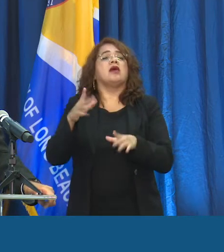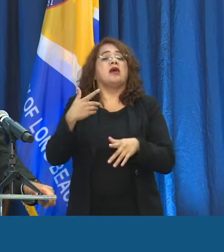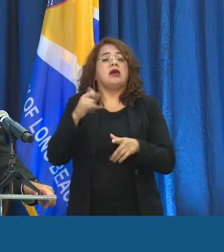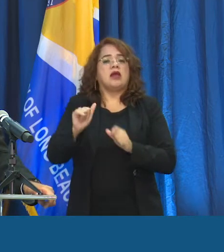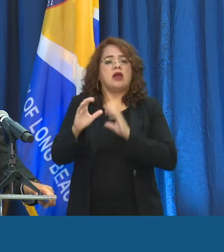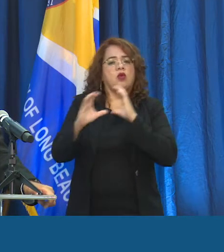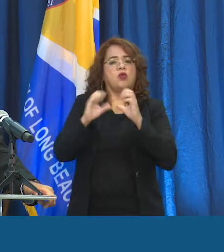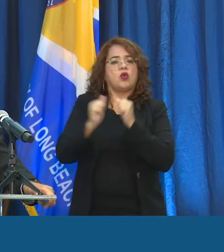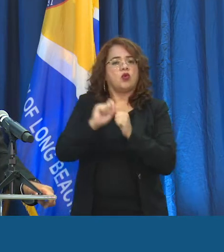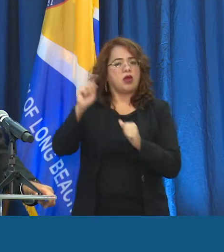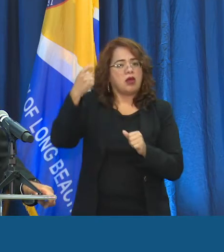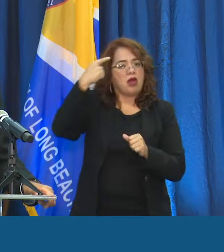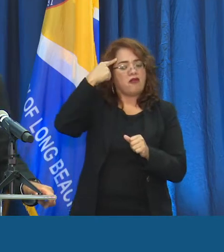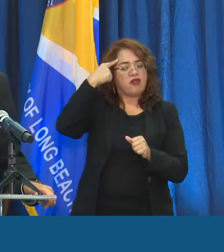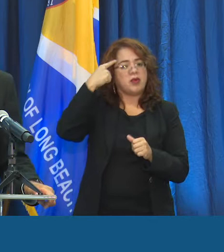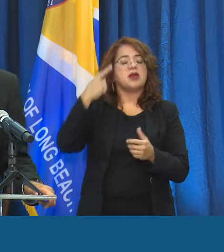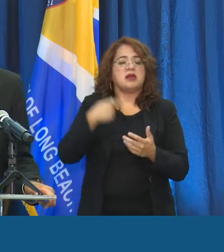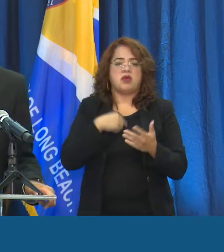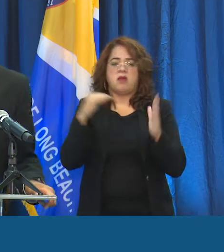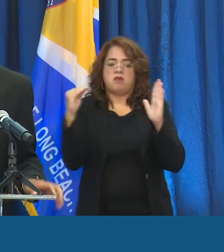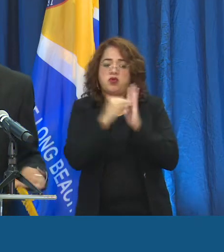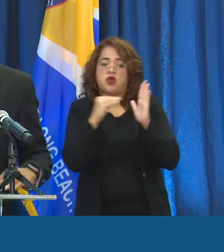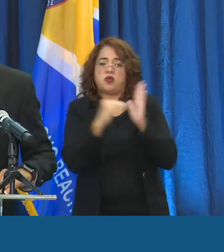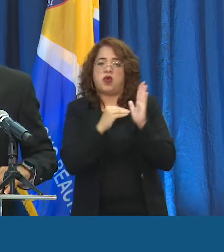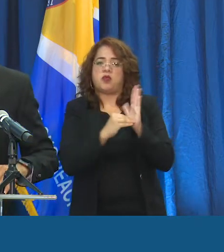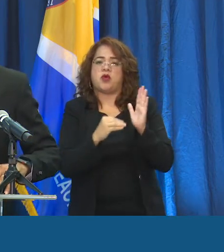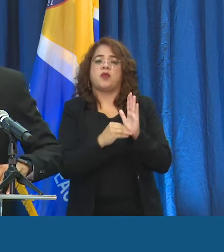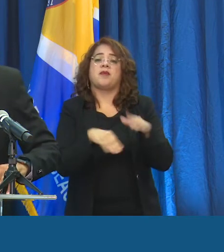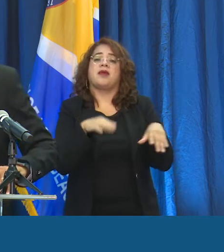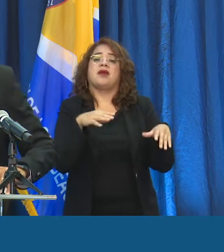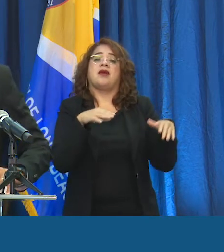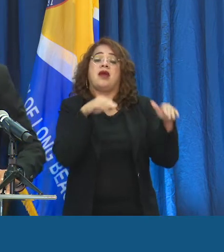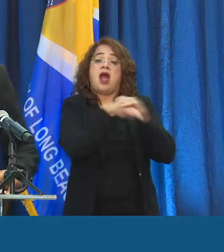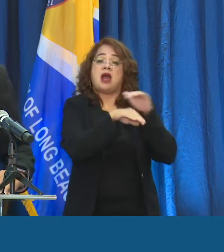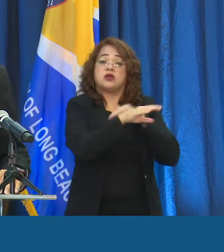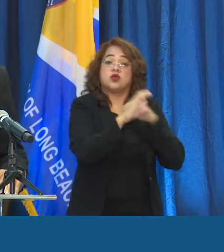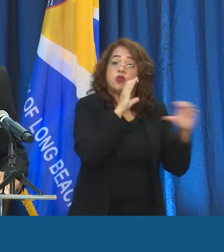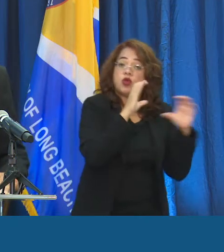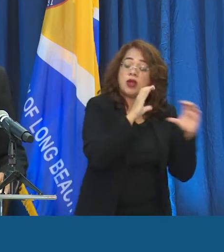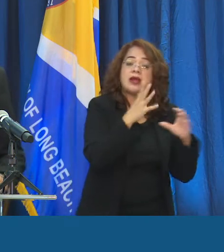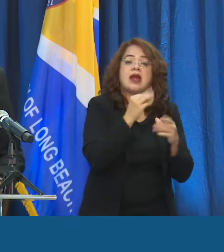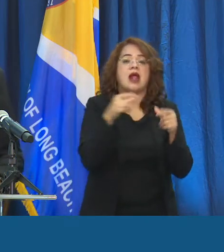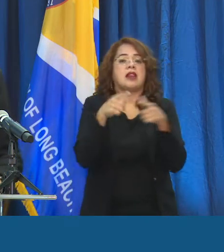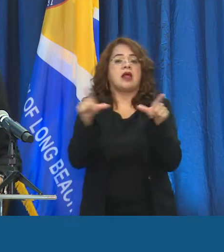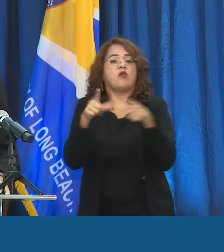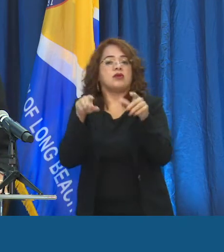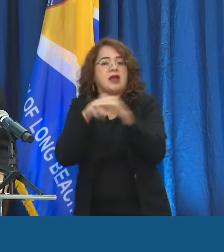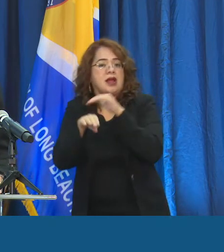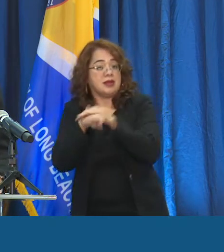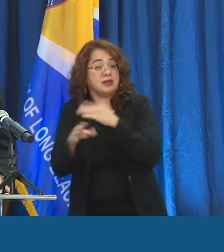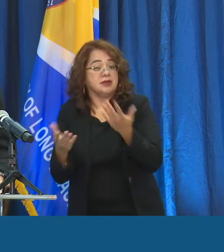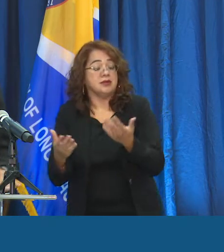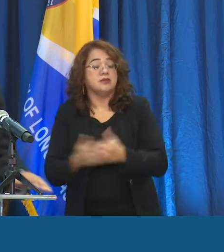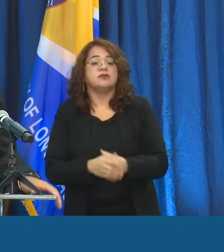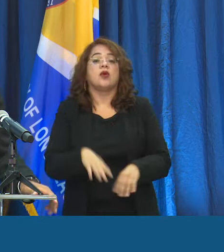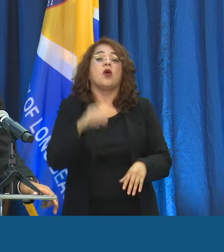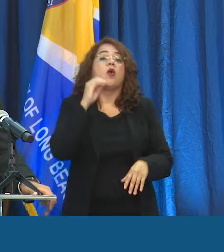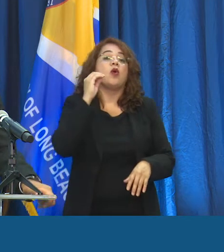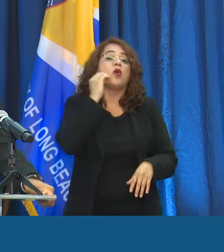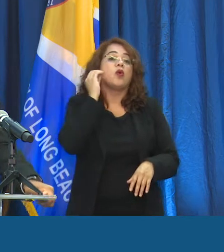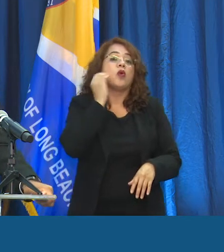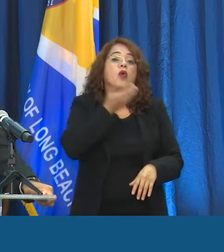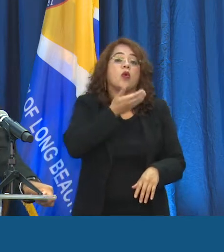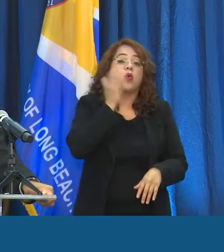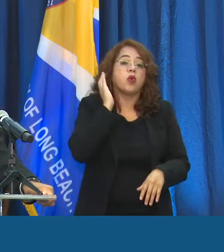those are both structurally funded in this budget. We also continue to make significant impacts on housing and homelessness. We